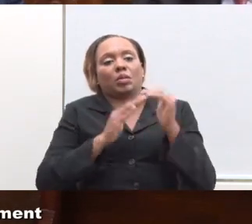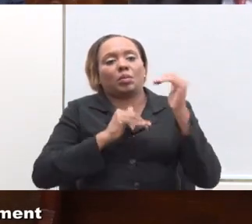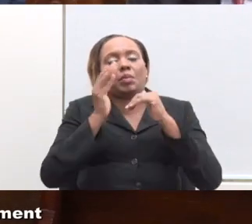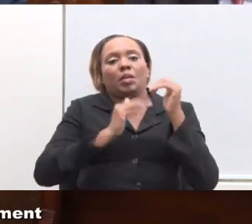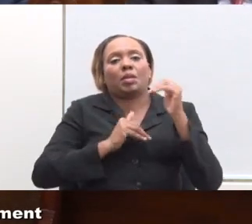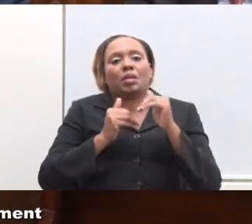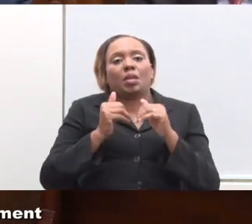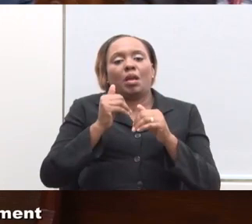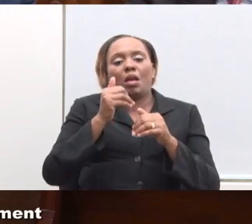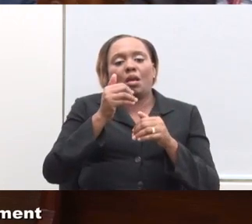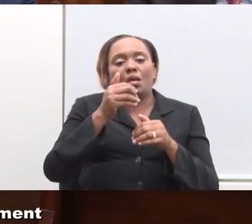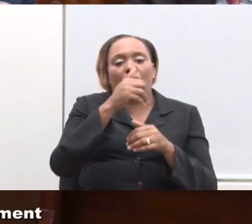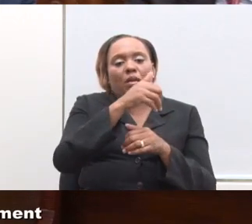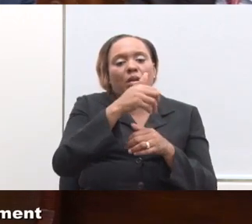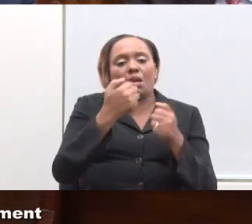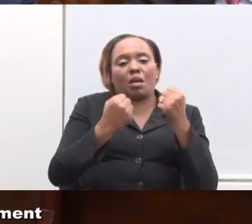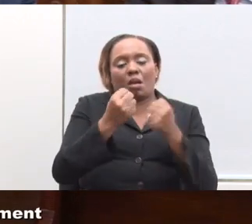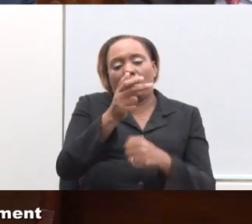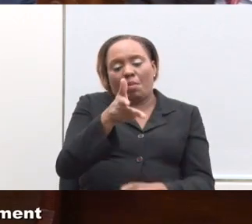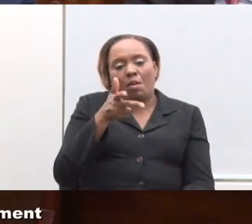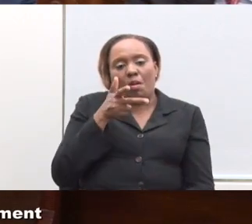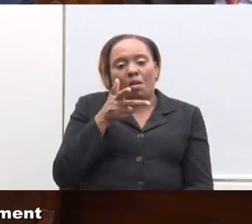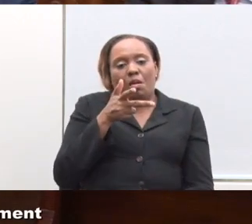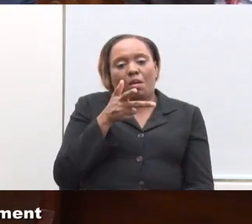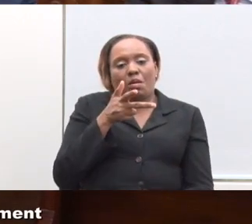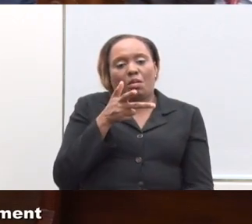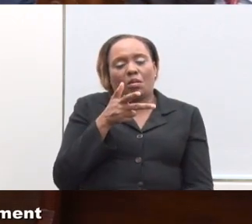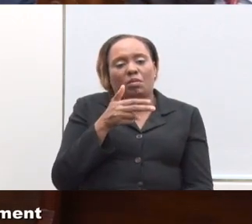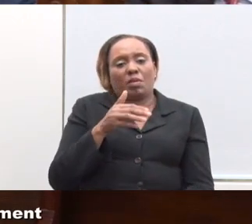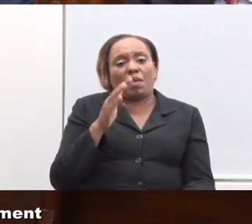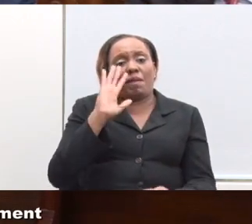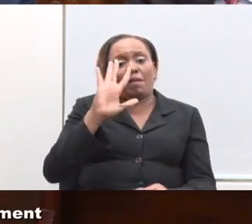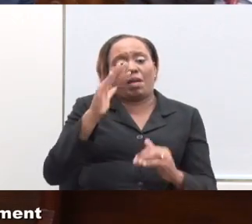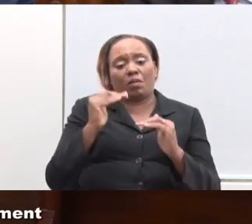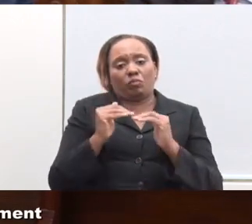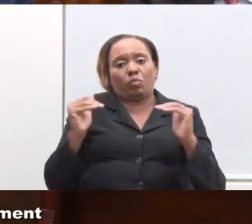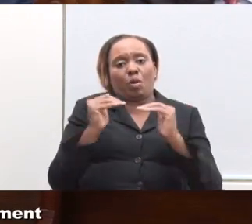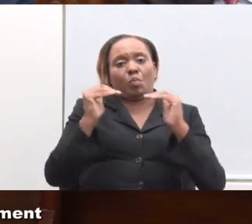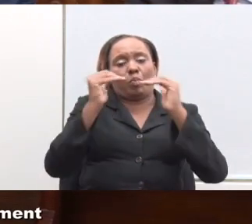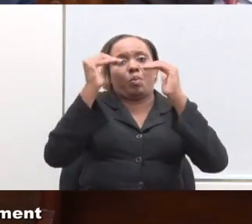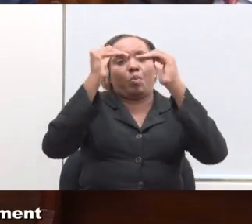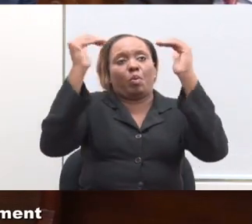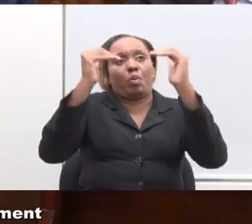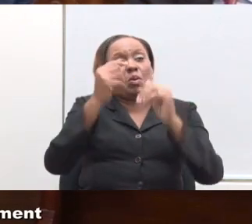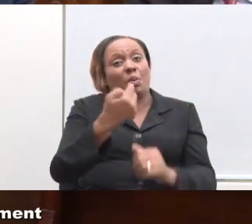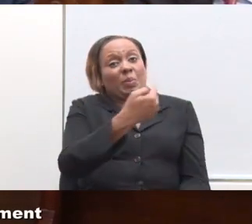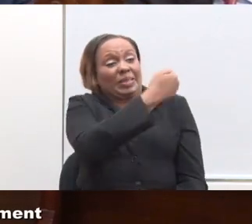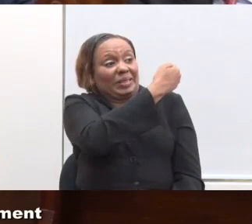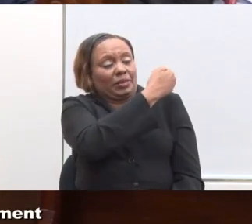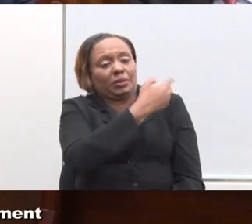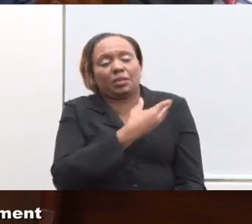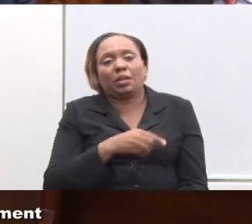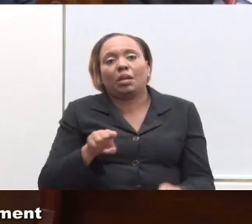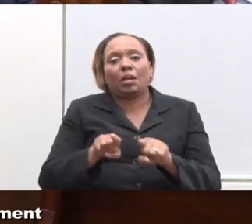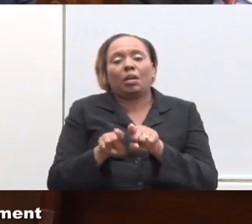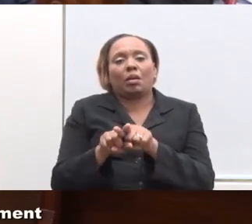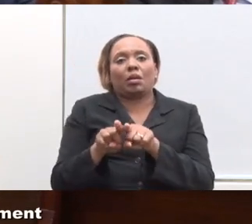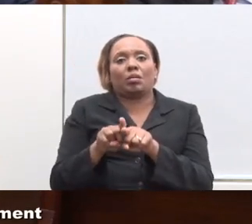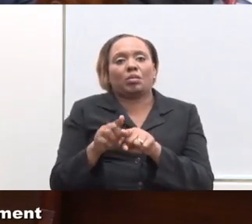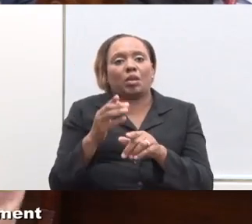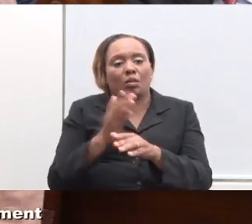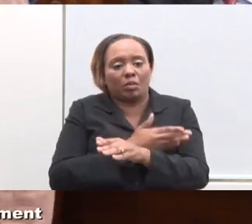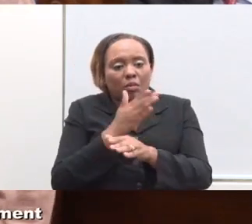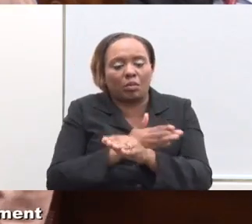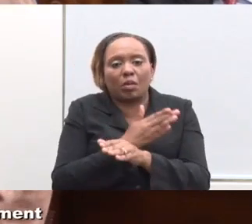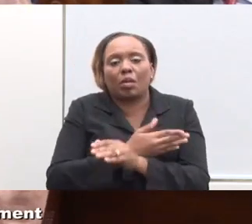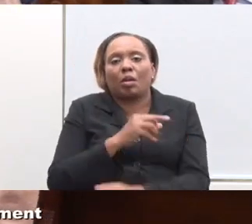building, as well as a commitment to redevelop the wetlands of Graham Hall that are immediately behind there that were the subject